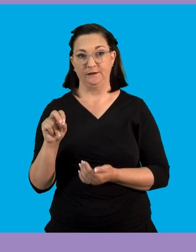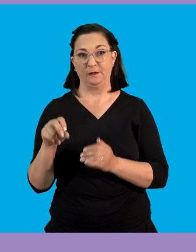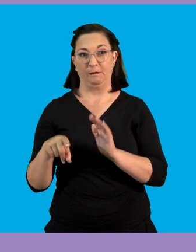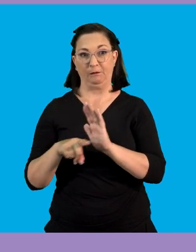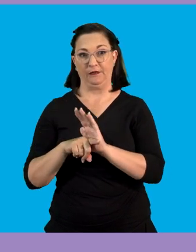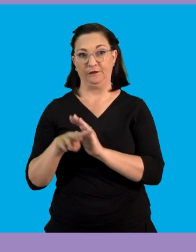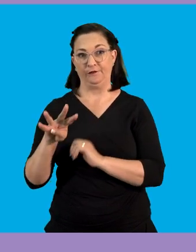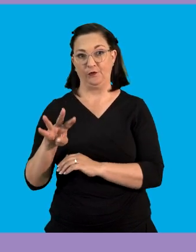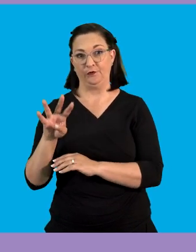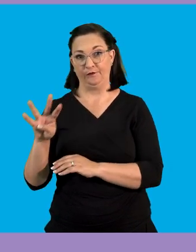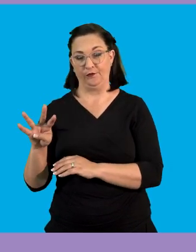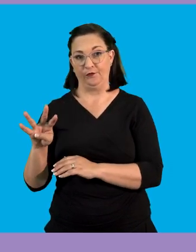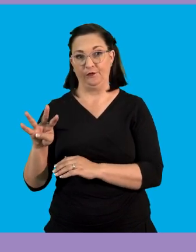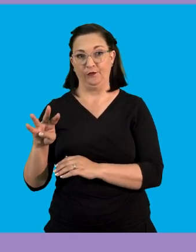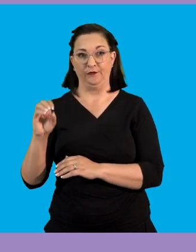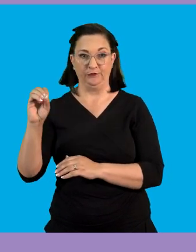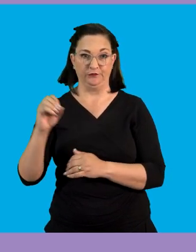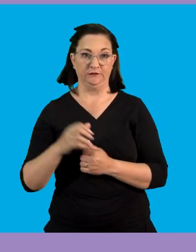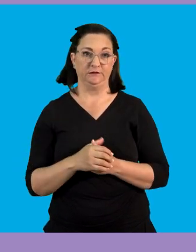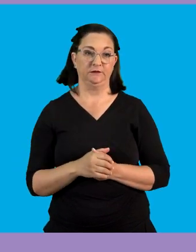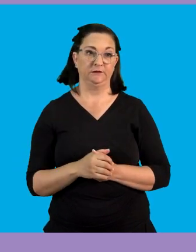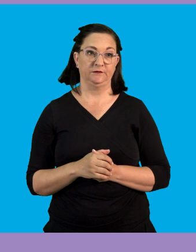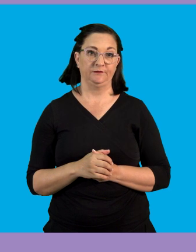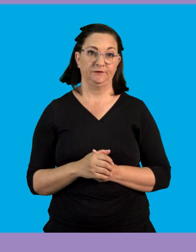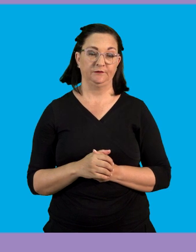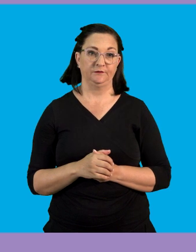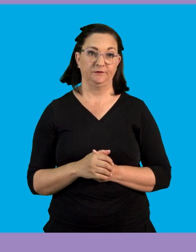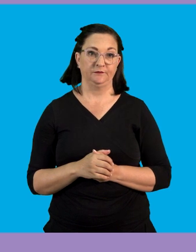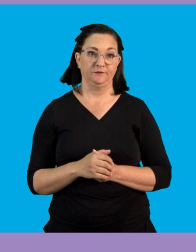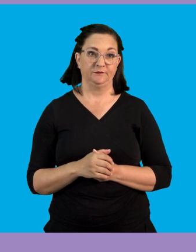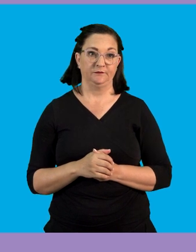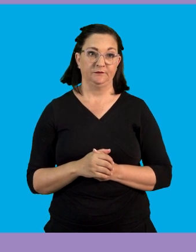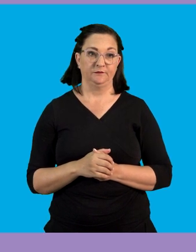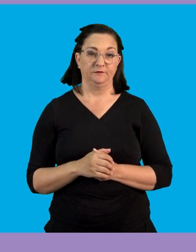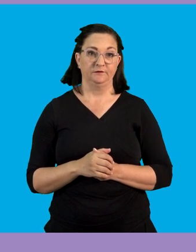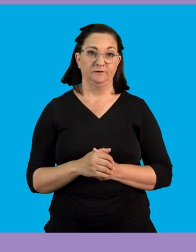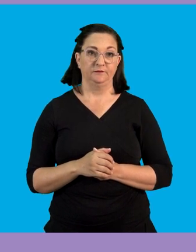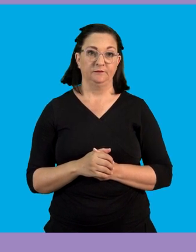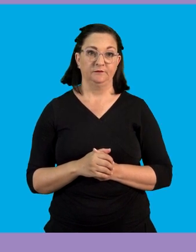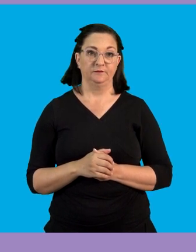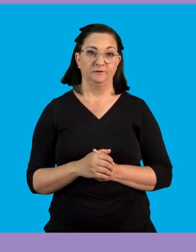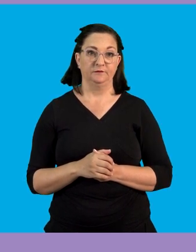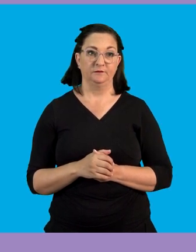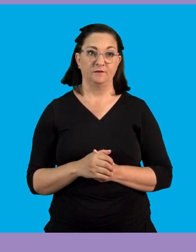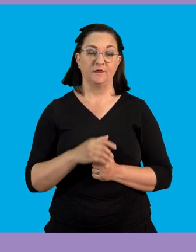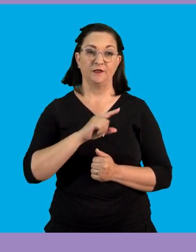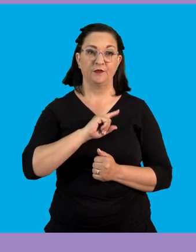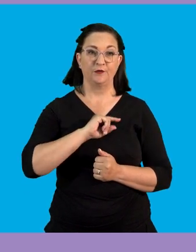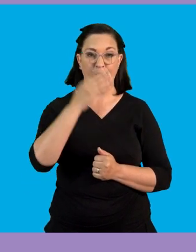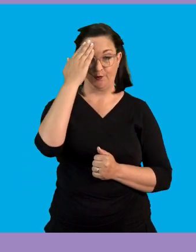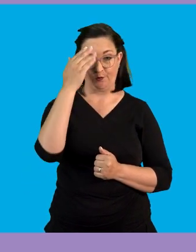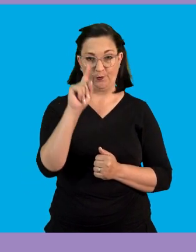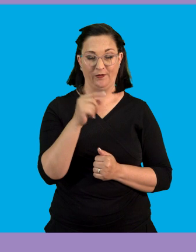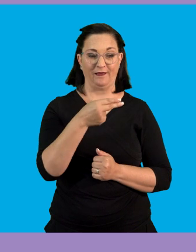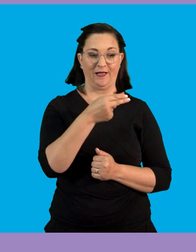180 minus 44 degrees. 180 degrees minus 44 degrees, and